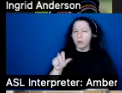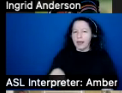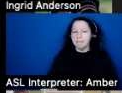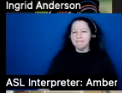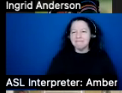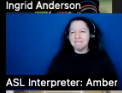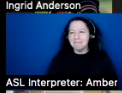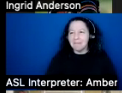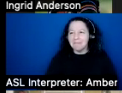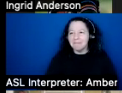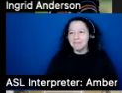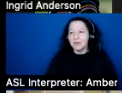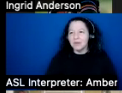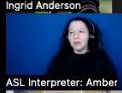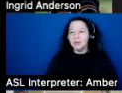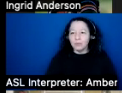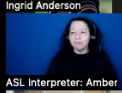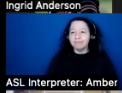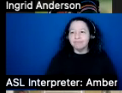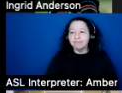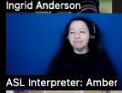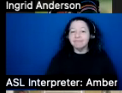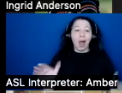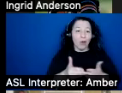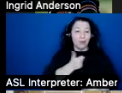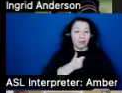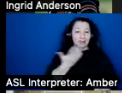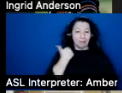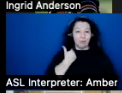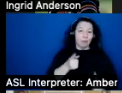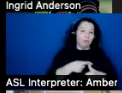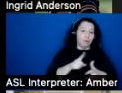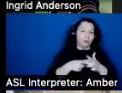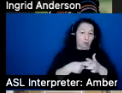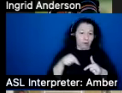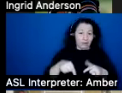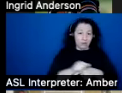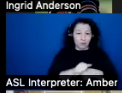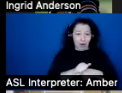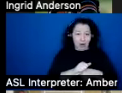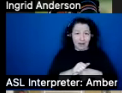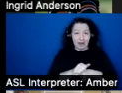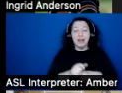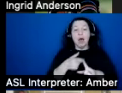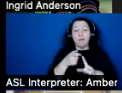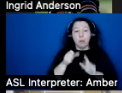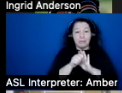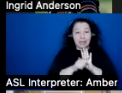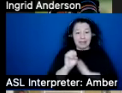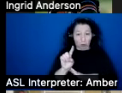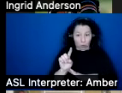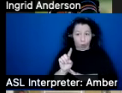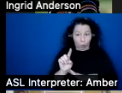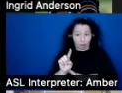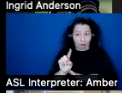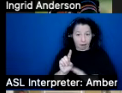So I introduced myself earlier in the beginning of the training. And so I'm from South Dakota,